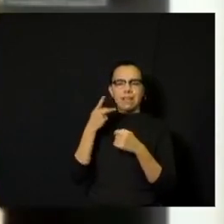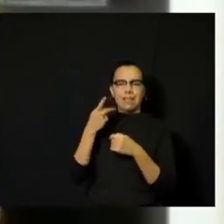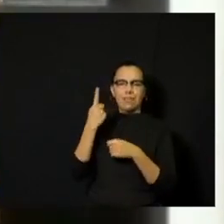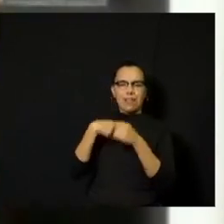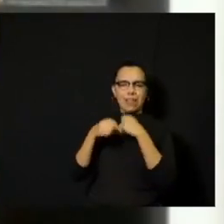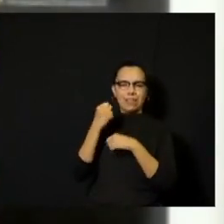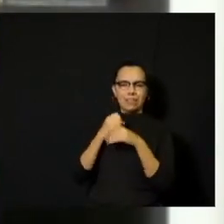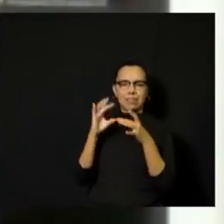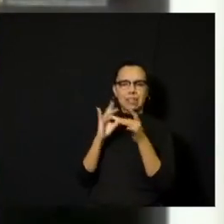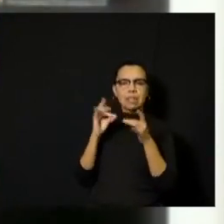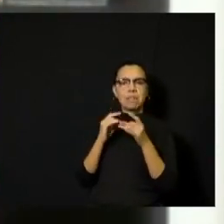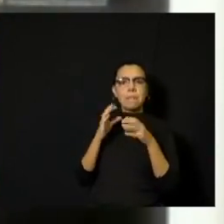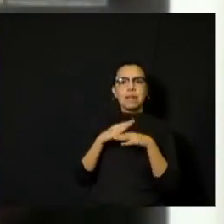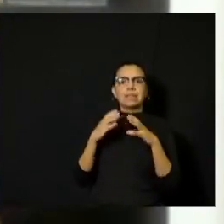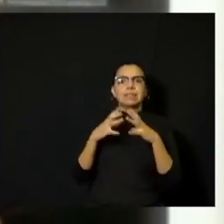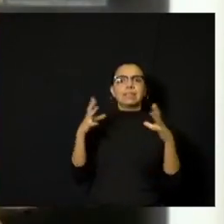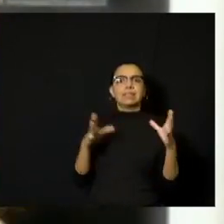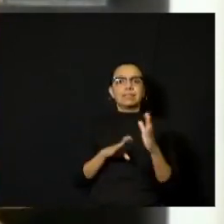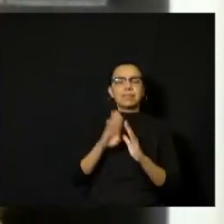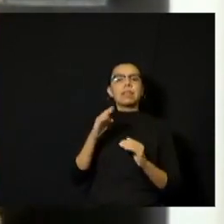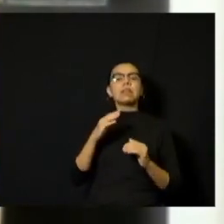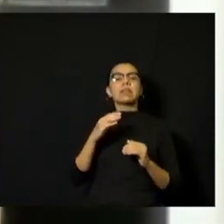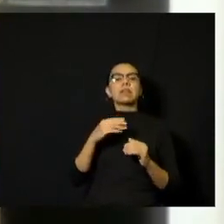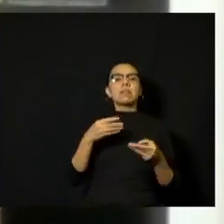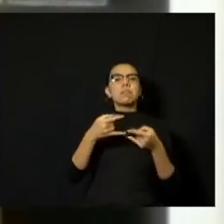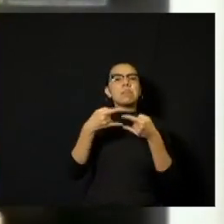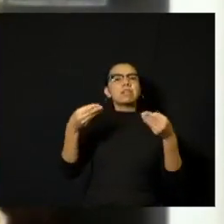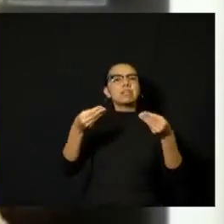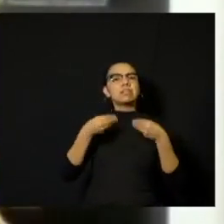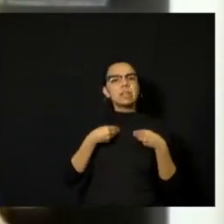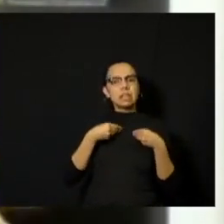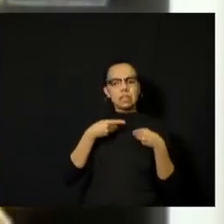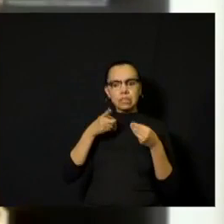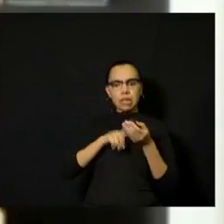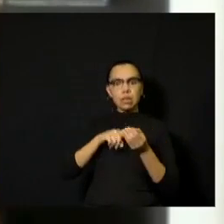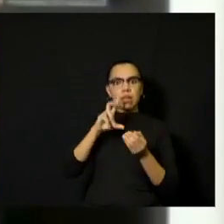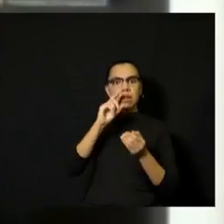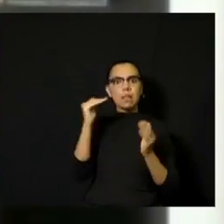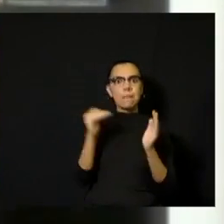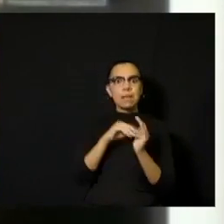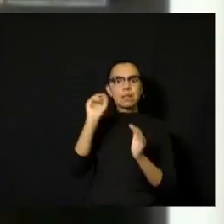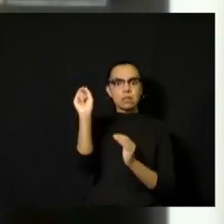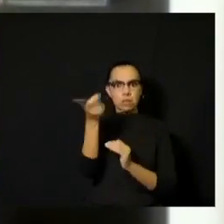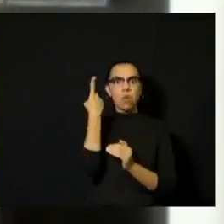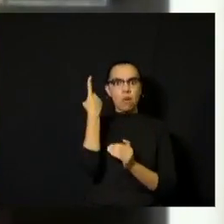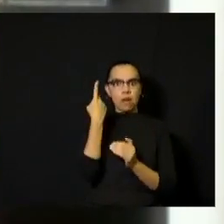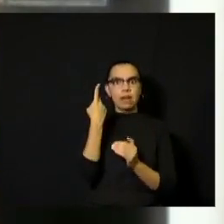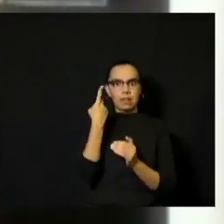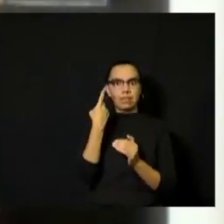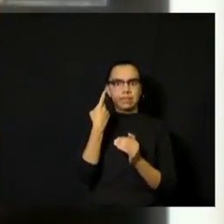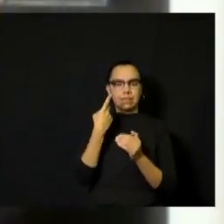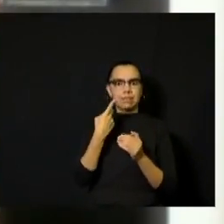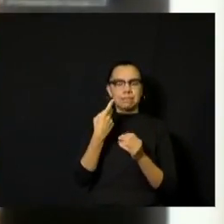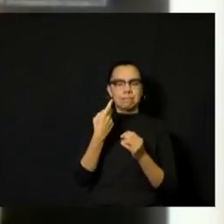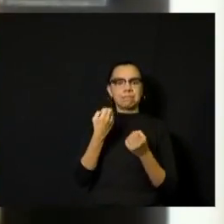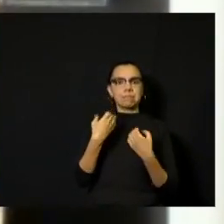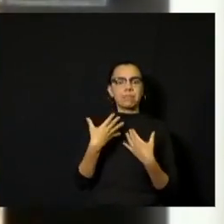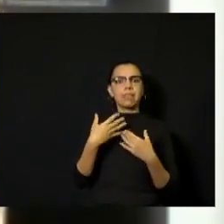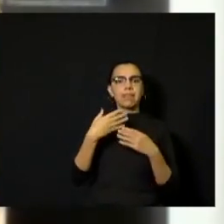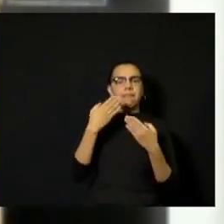last year we had an impressive growth. Last year I got checks more than $30,000.